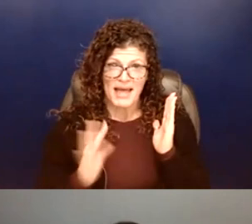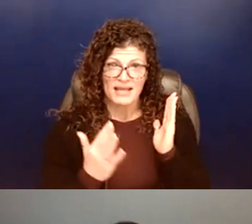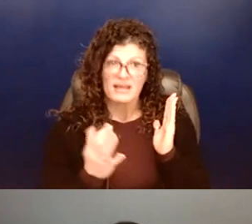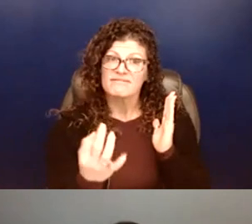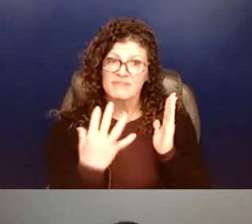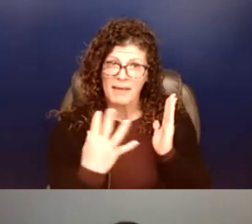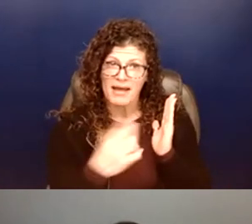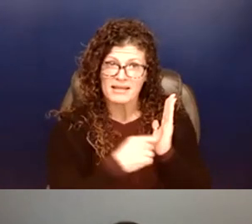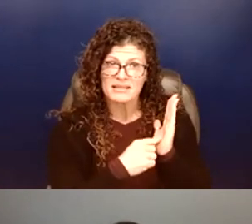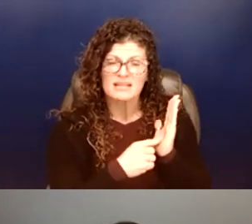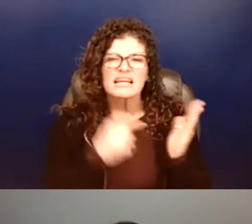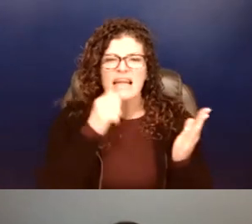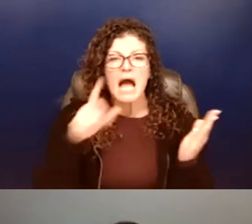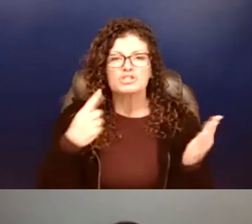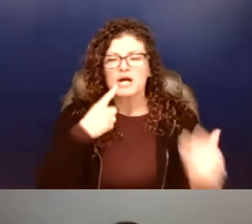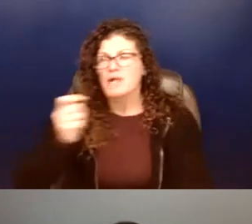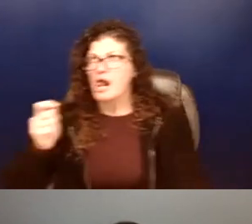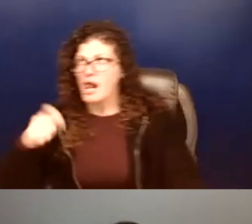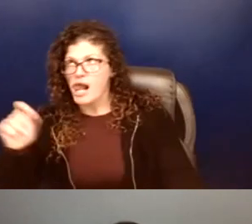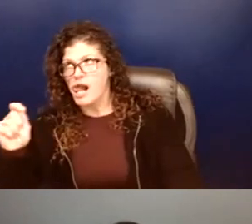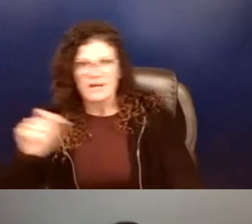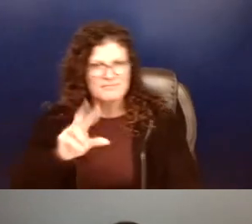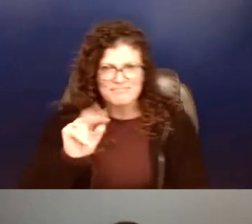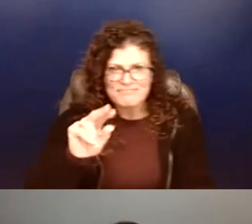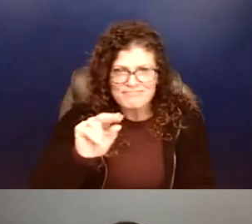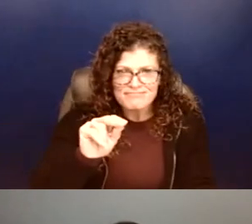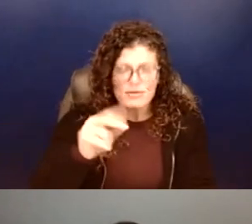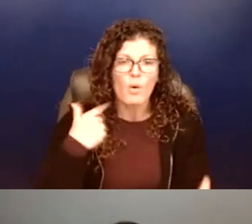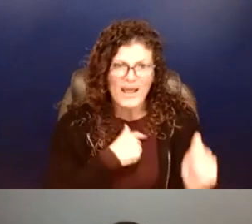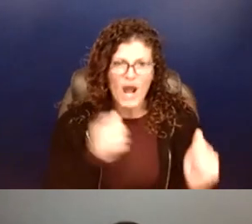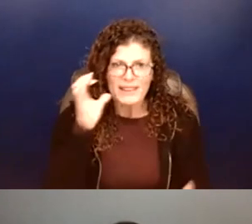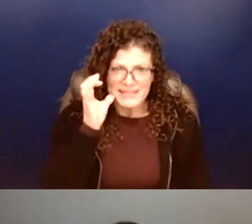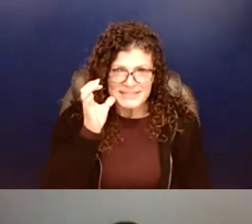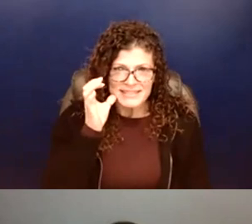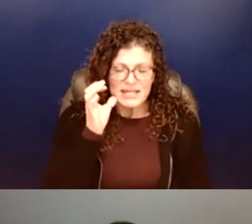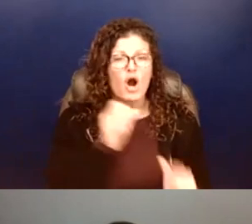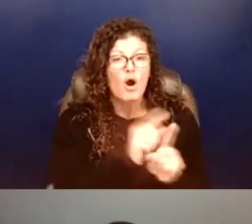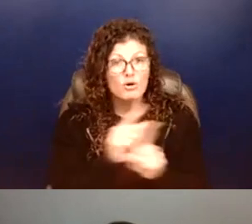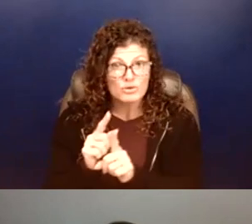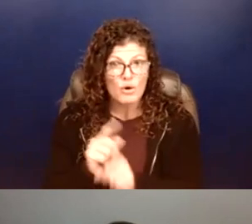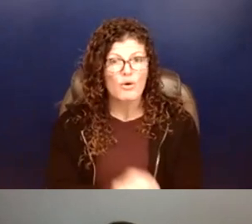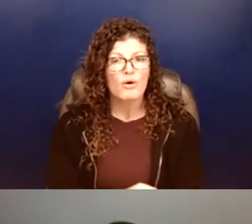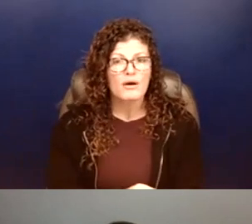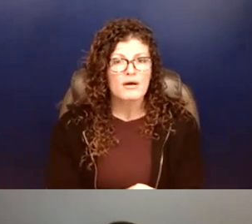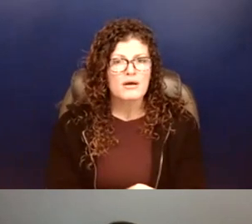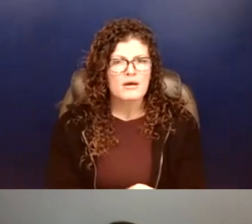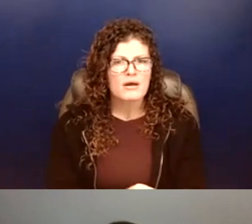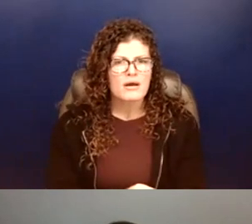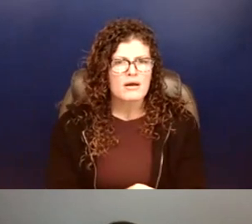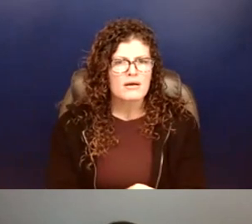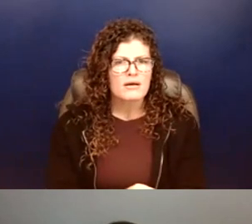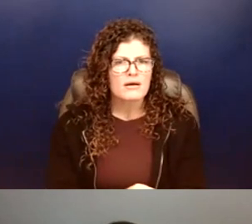just a check the box process. And another concern that's repeatedly been raised that I've heard is basically